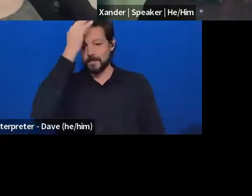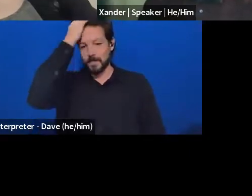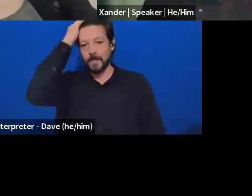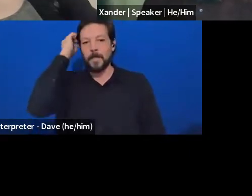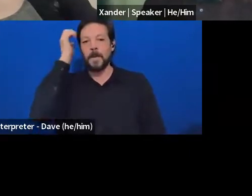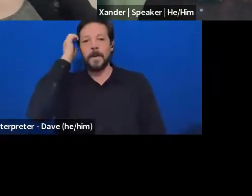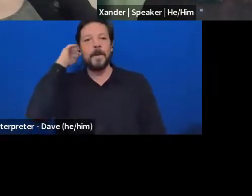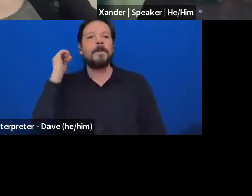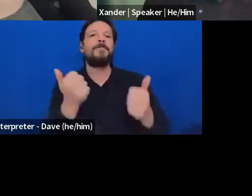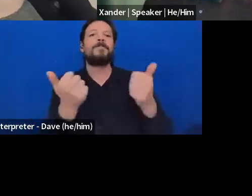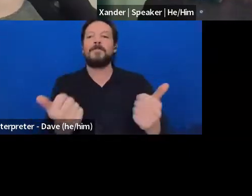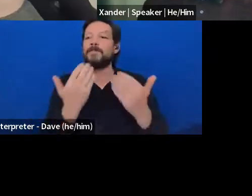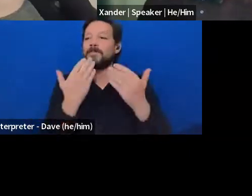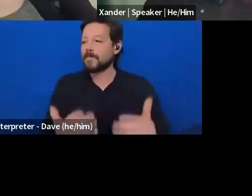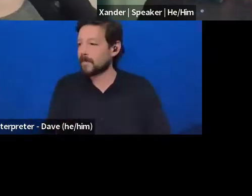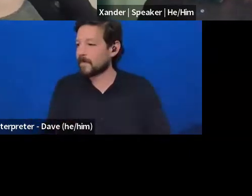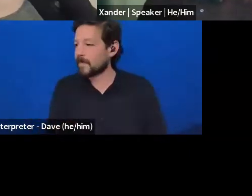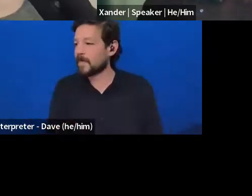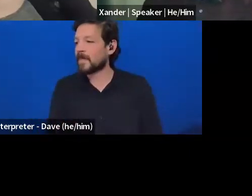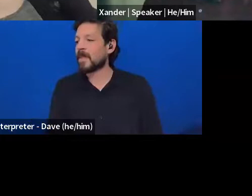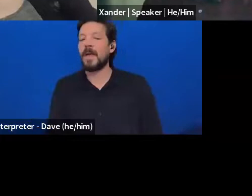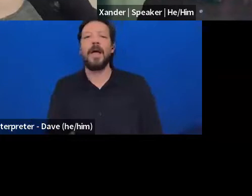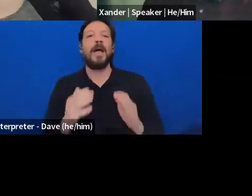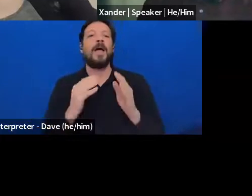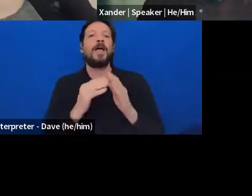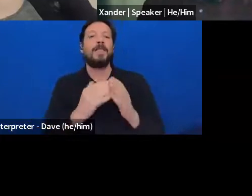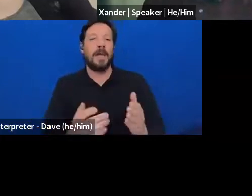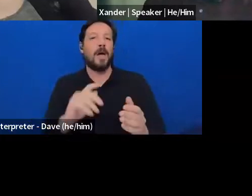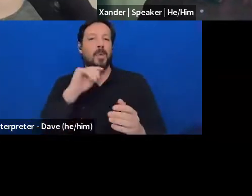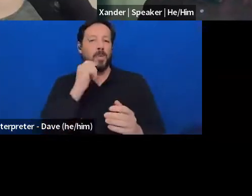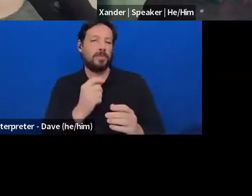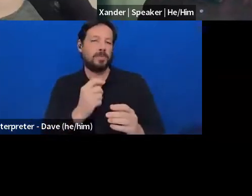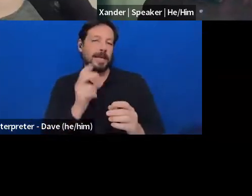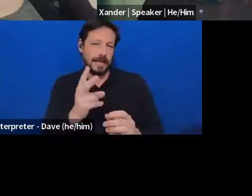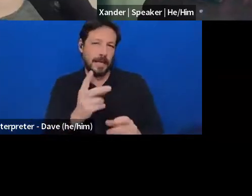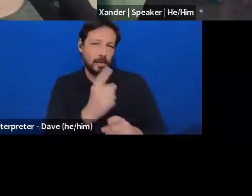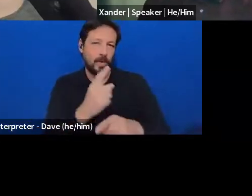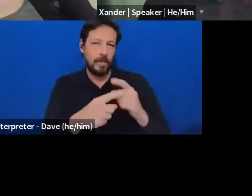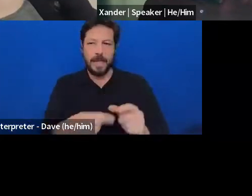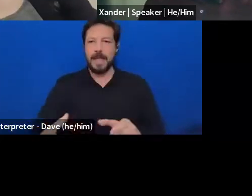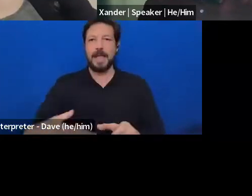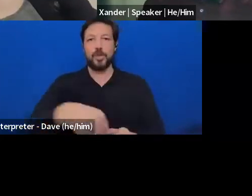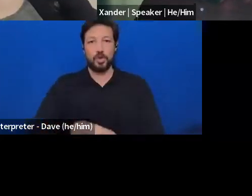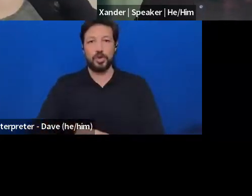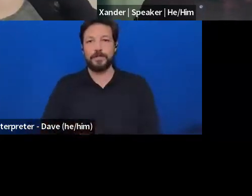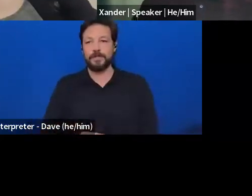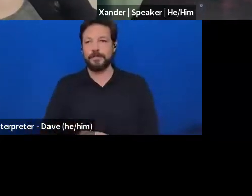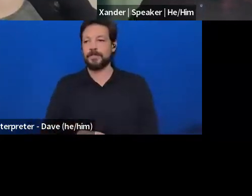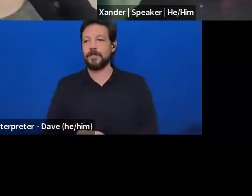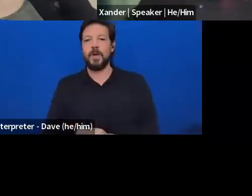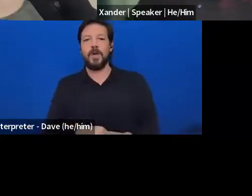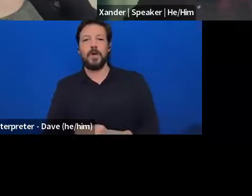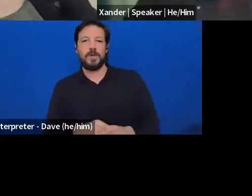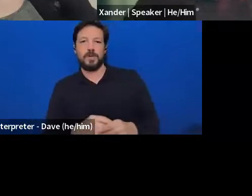Thank you, everybody. We'll go back to our conversation now about inclusion. So the last area that we wanted to touch on, and great